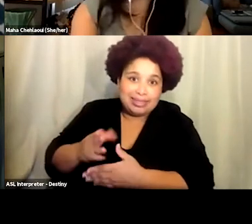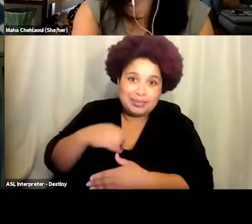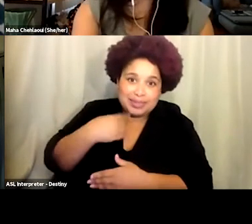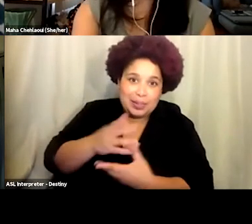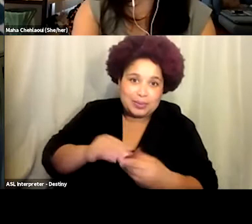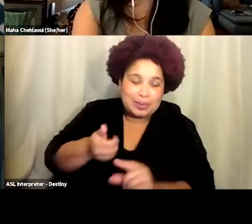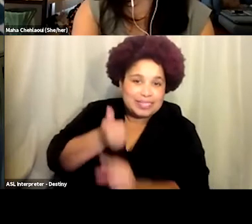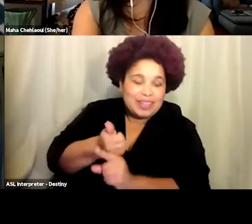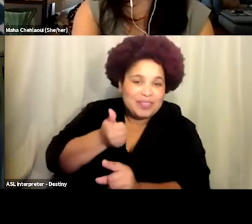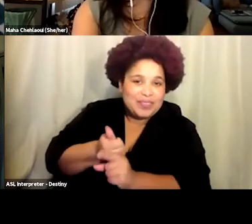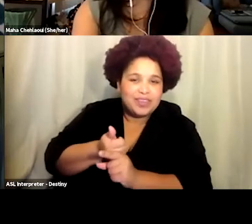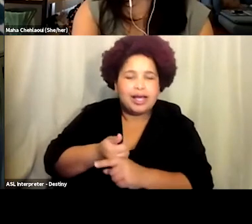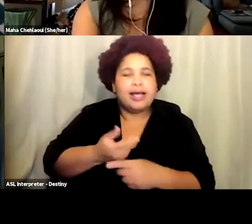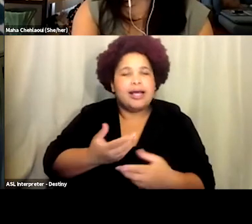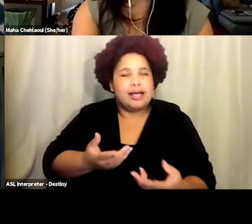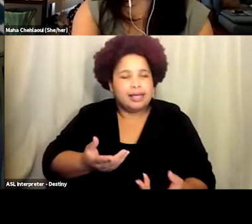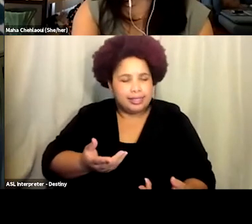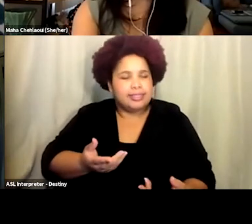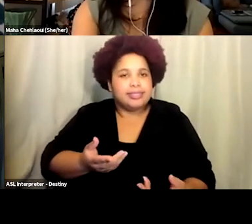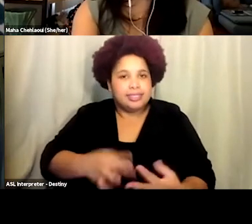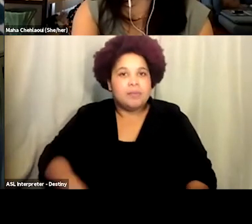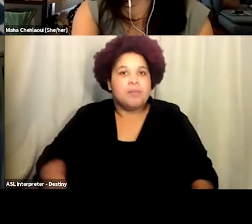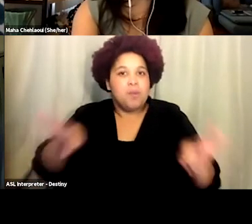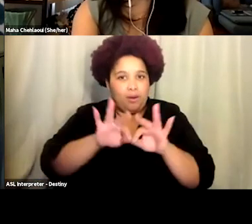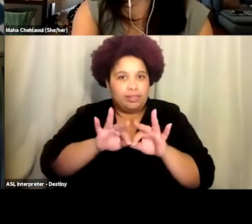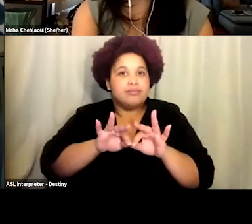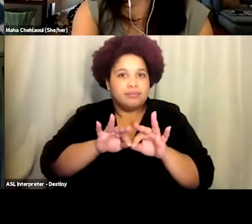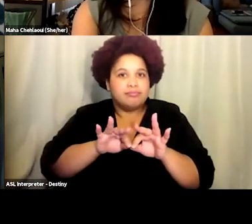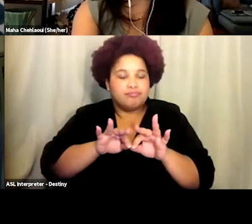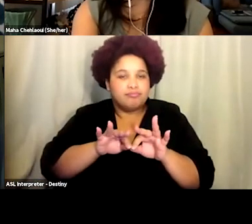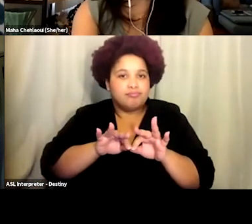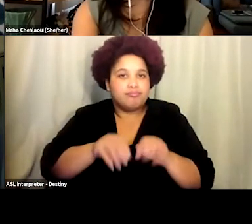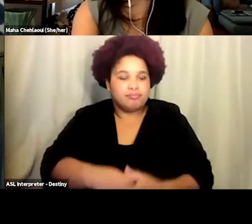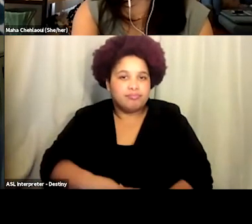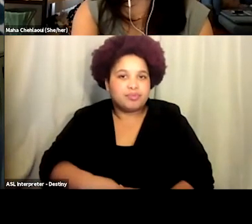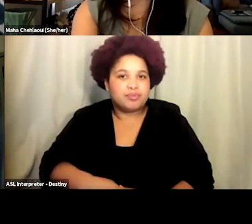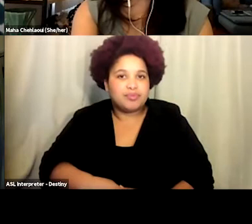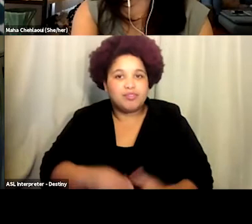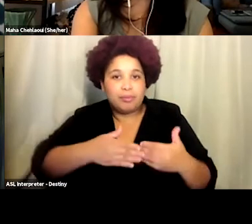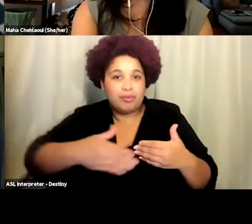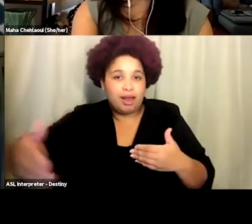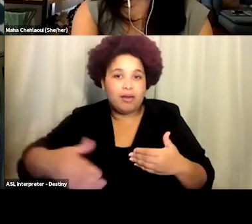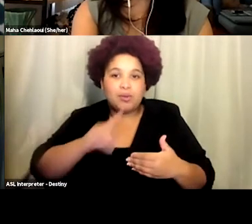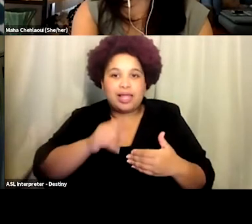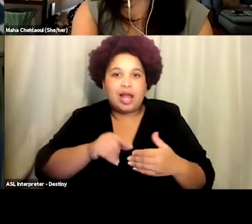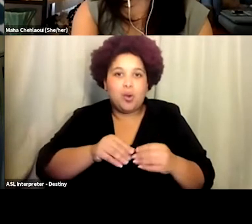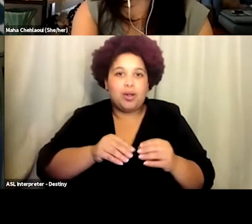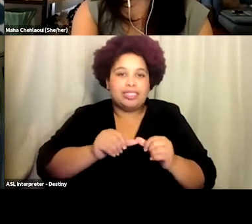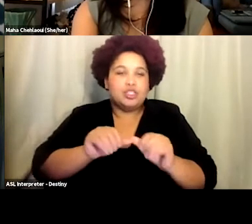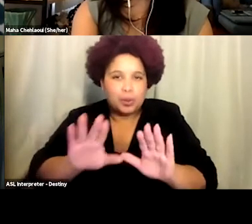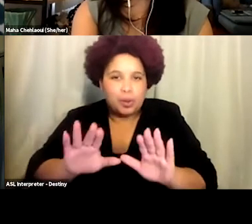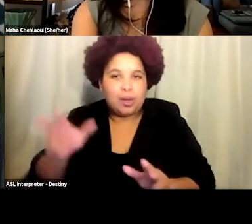themselves. I think this is a very important thing going forward. And I don't want to take more of the time and the space. I